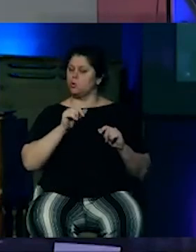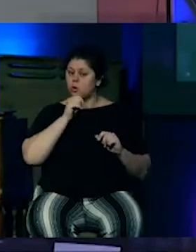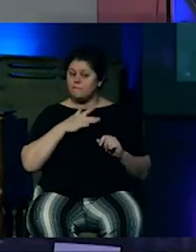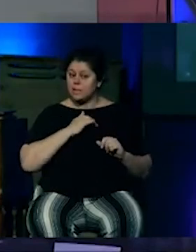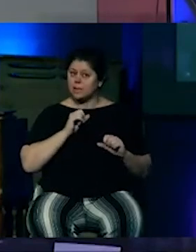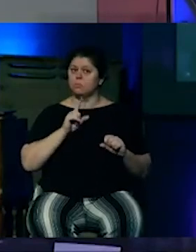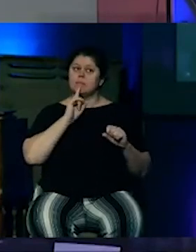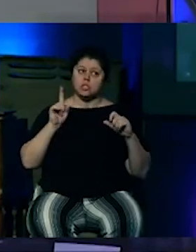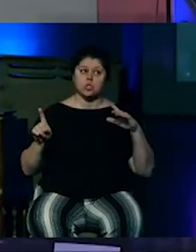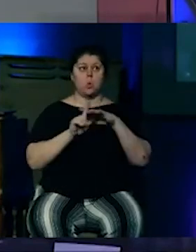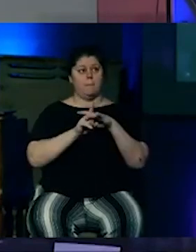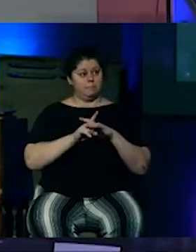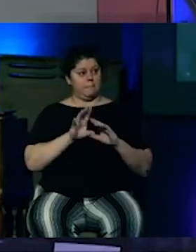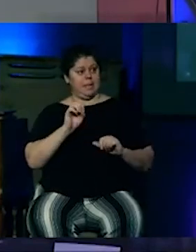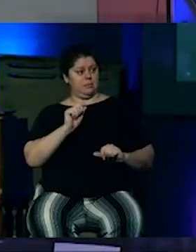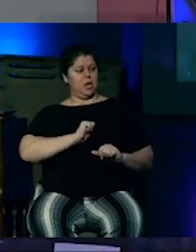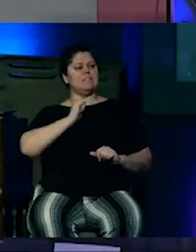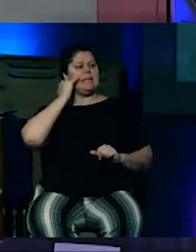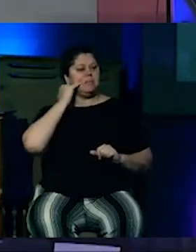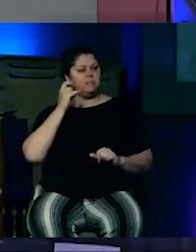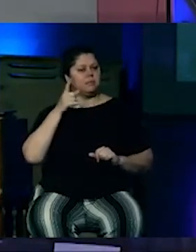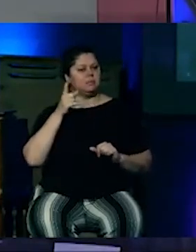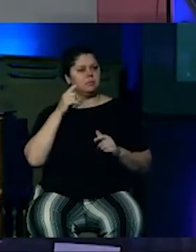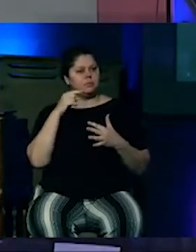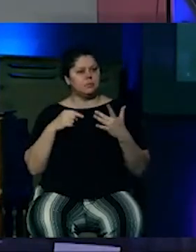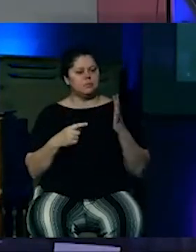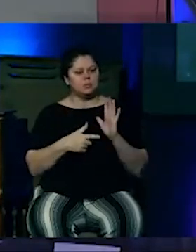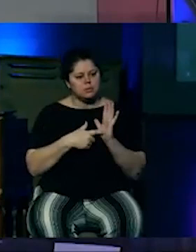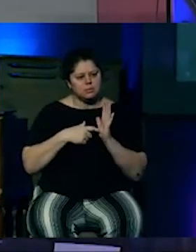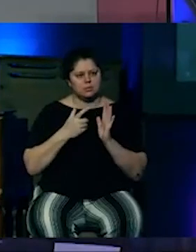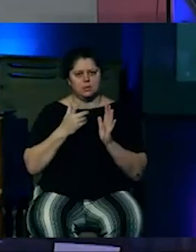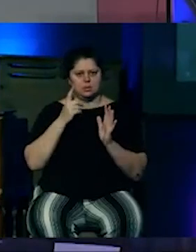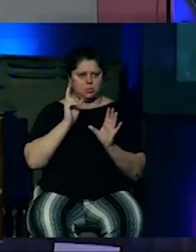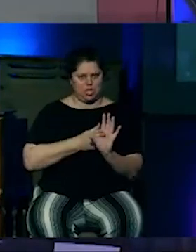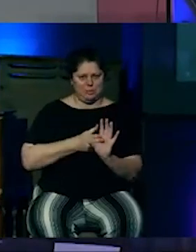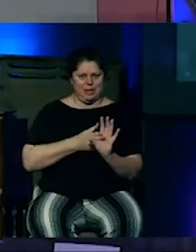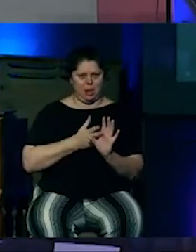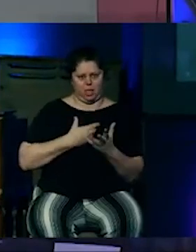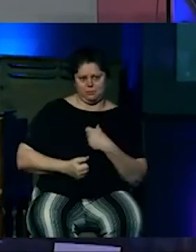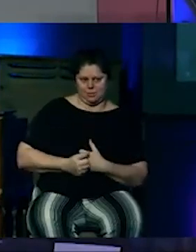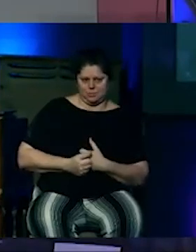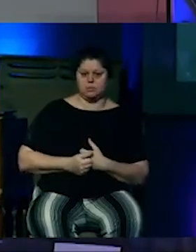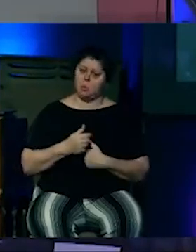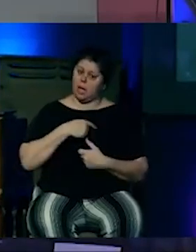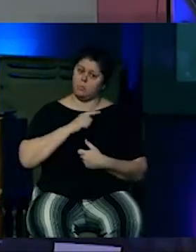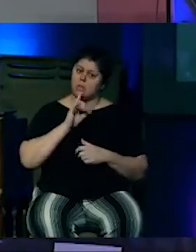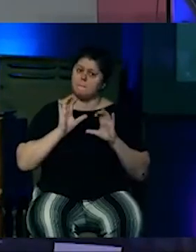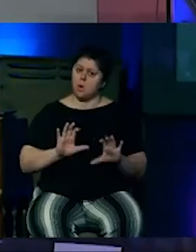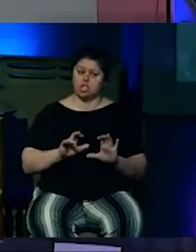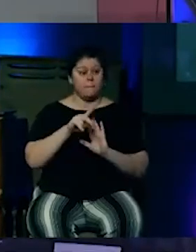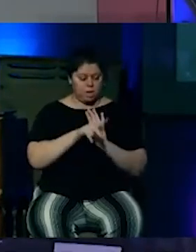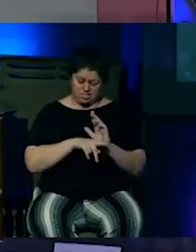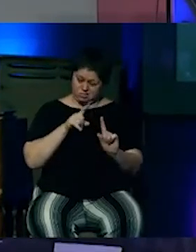really show up to worship in themselves if there's things that they have to hide or conditions for their participation. So I actually really push that we